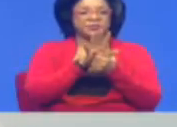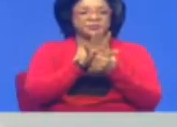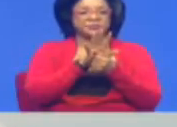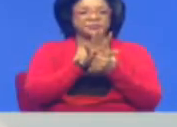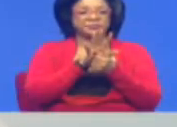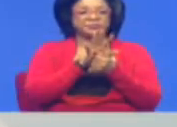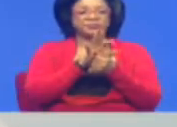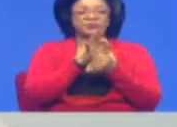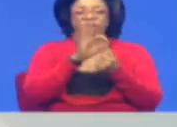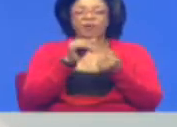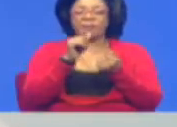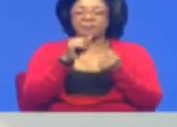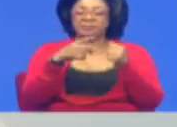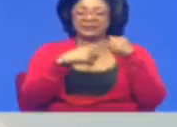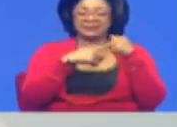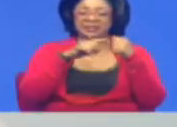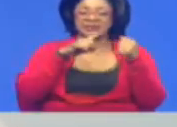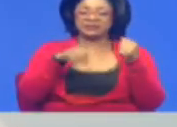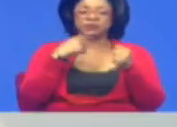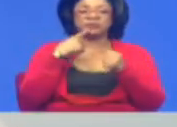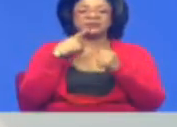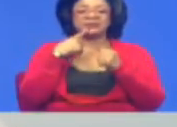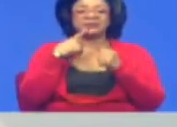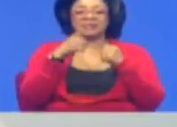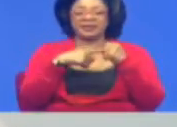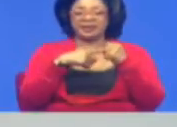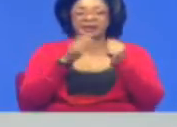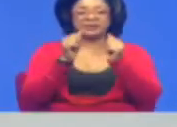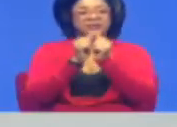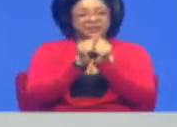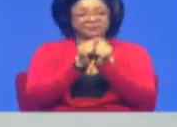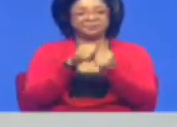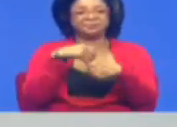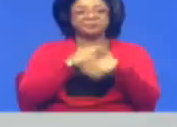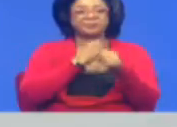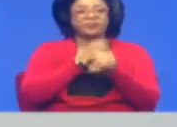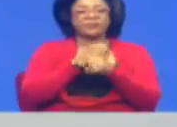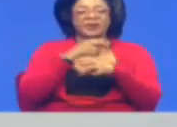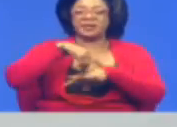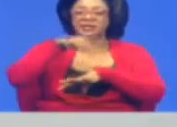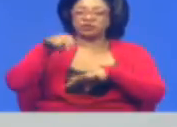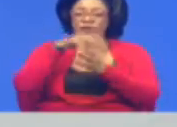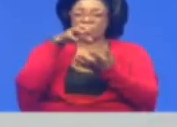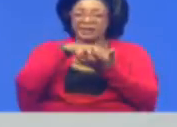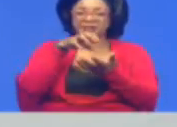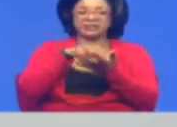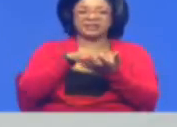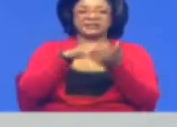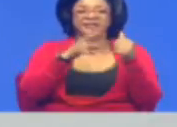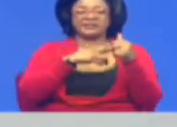size of 6,610, bringing the national caseload up to